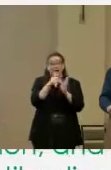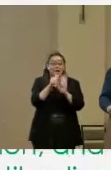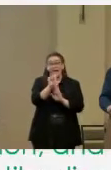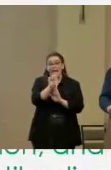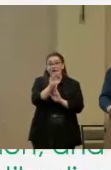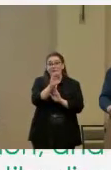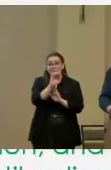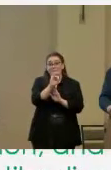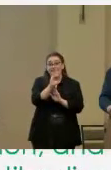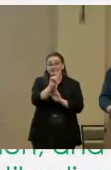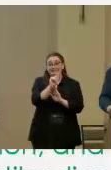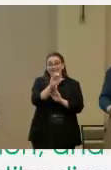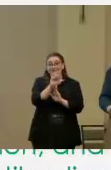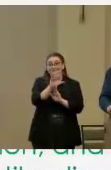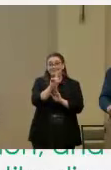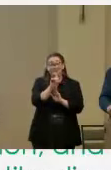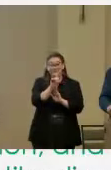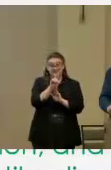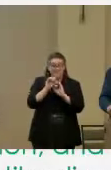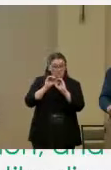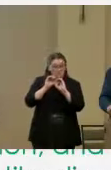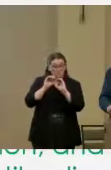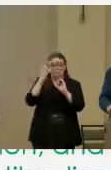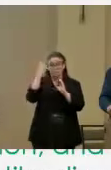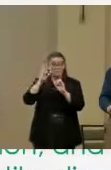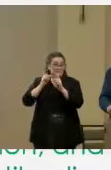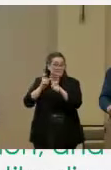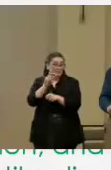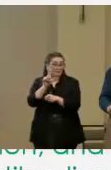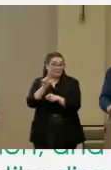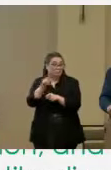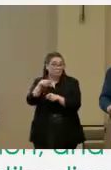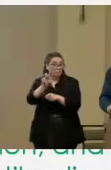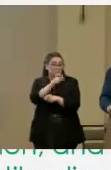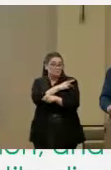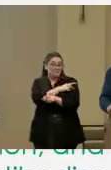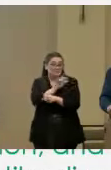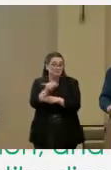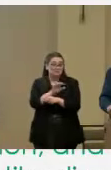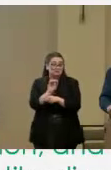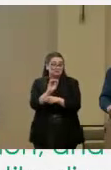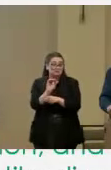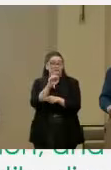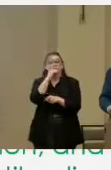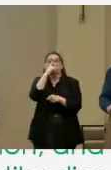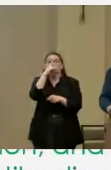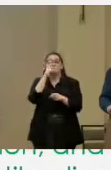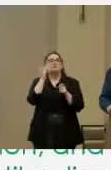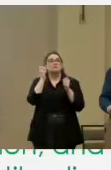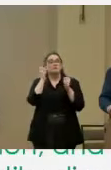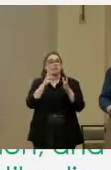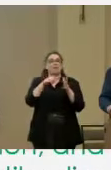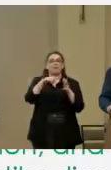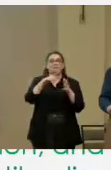have no place in lupus treatment. So there are a lot, Quest